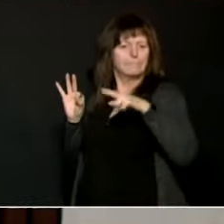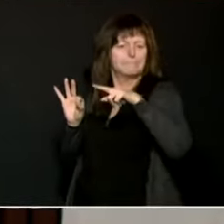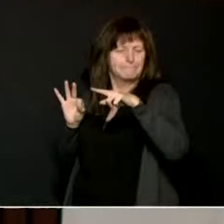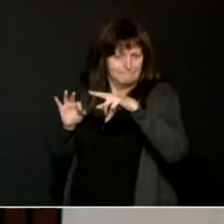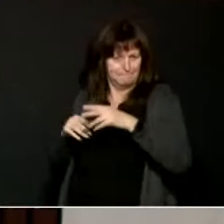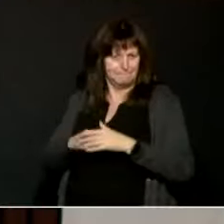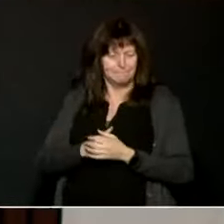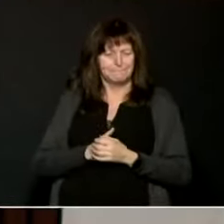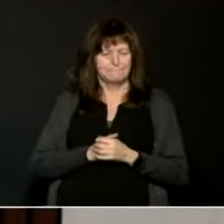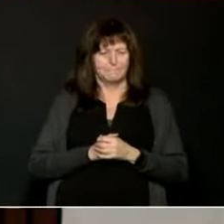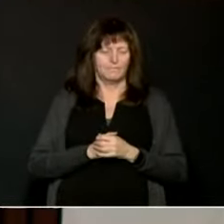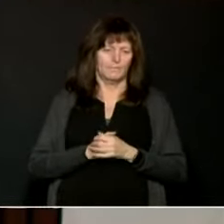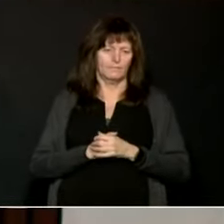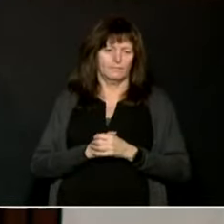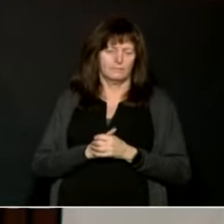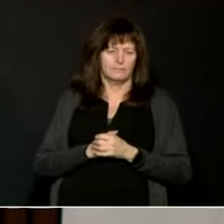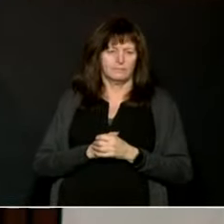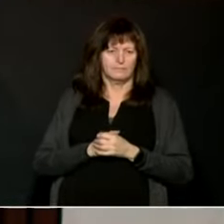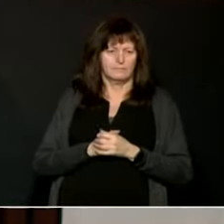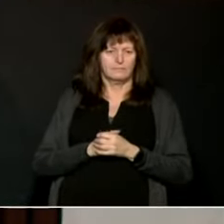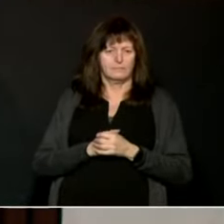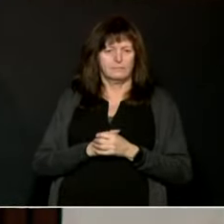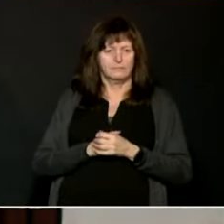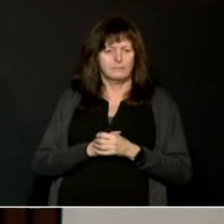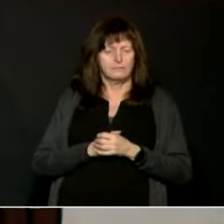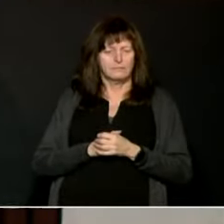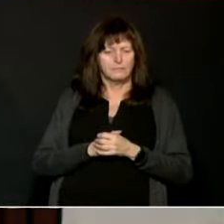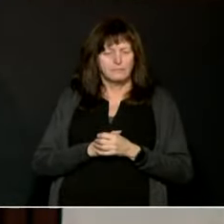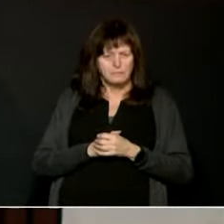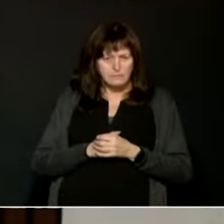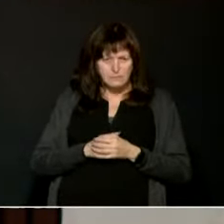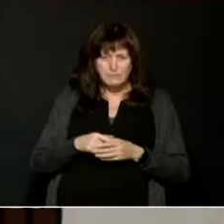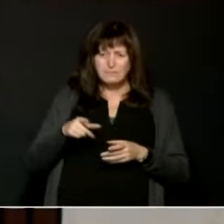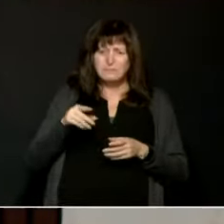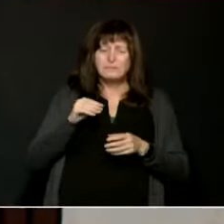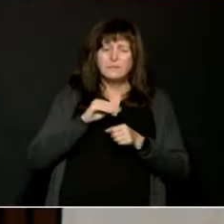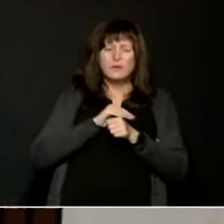In terms of variants, today we're reporting a total of